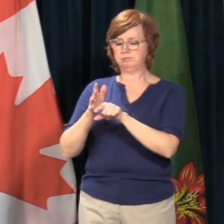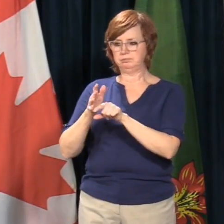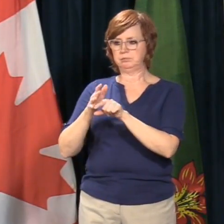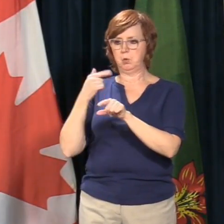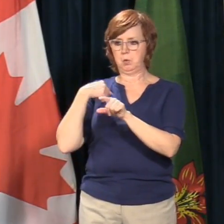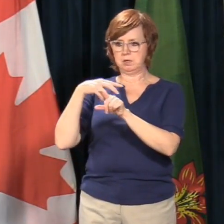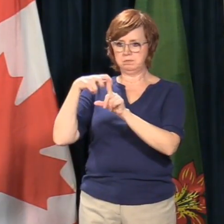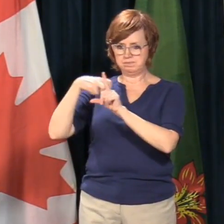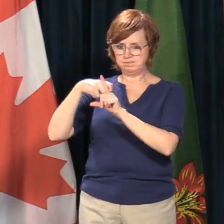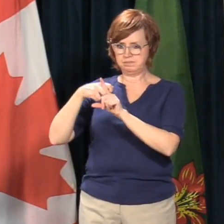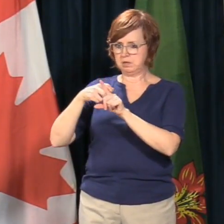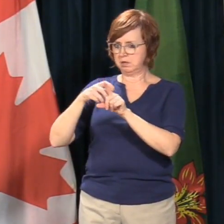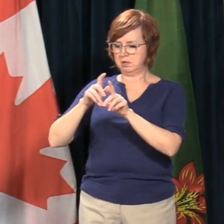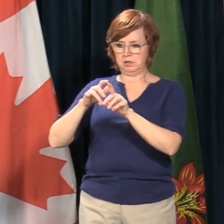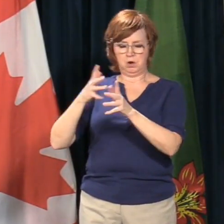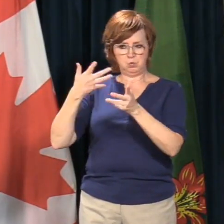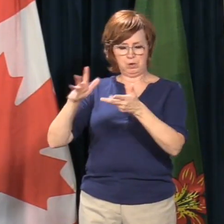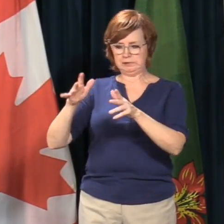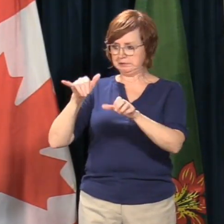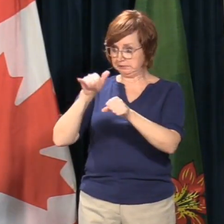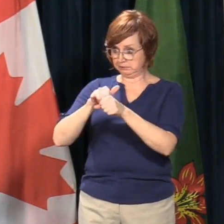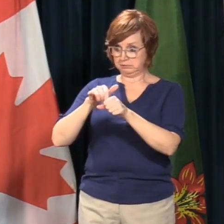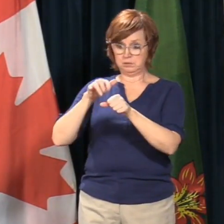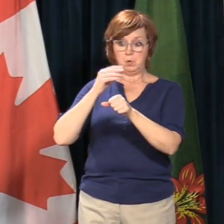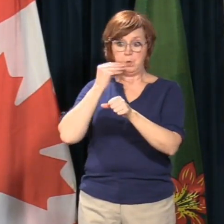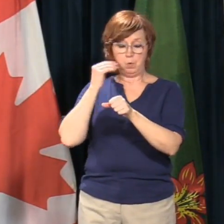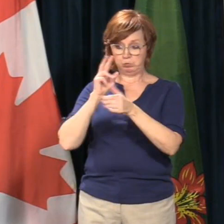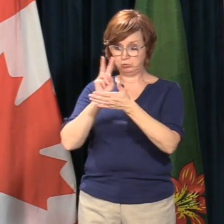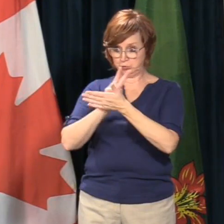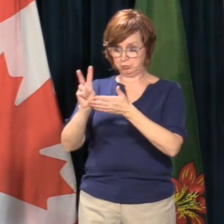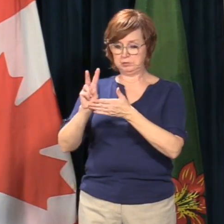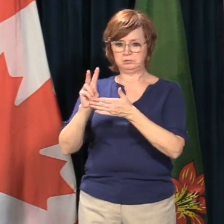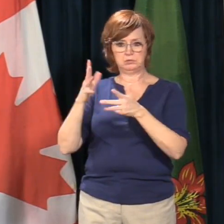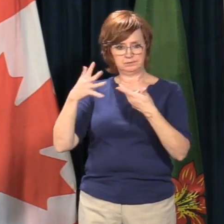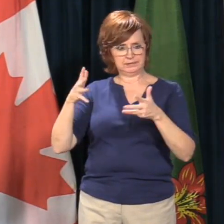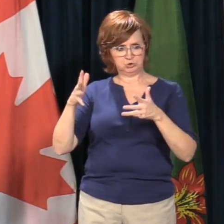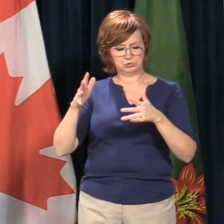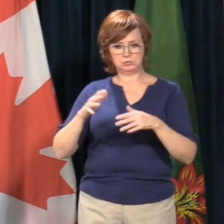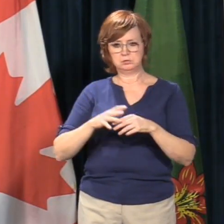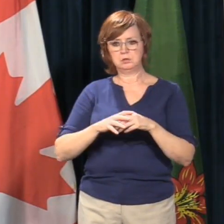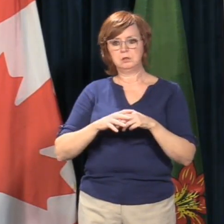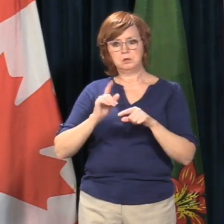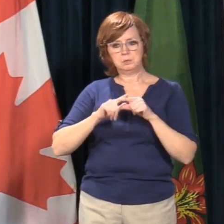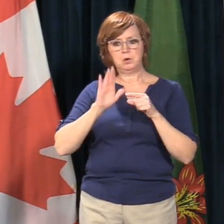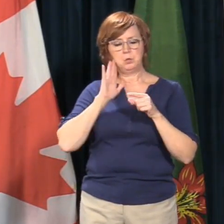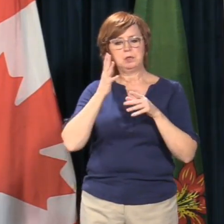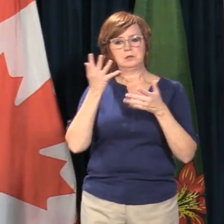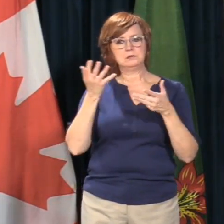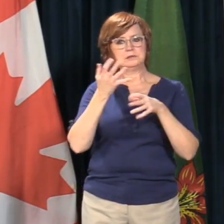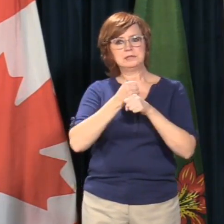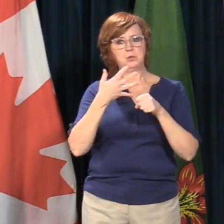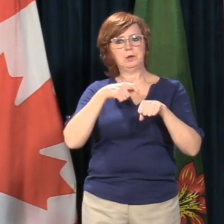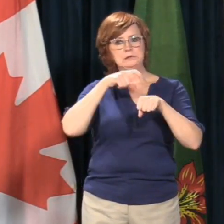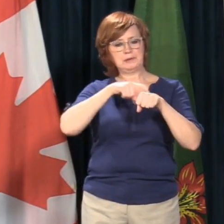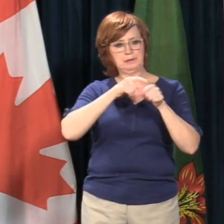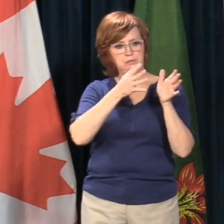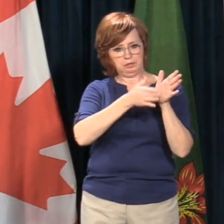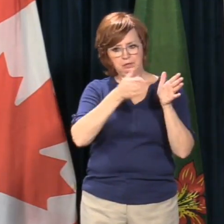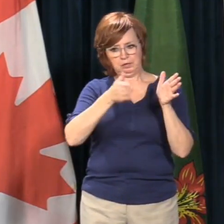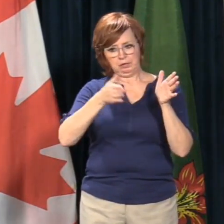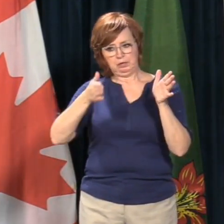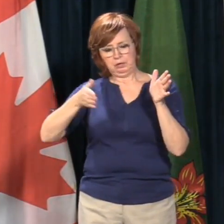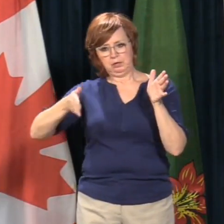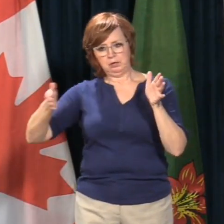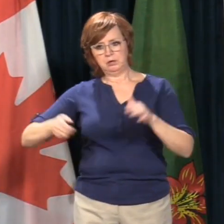them, they are already on home isolation. So it is just a matter of time. But none of the cases that have